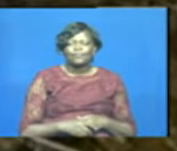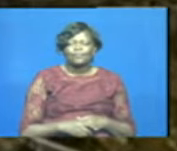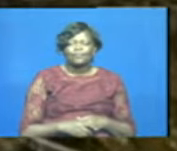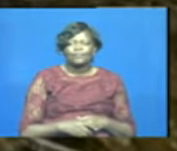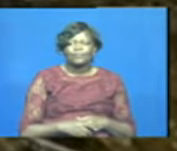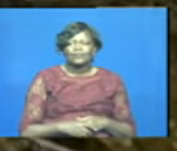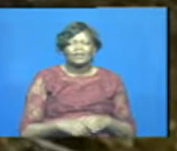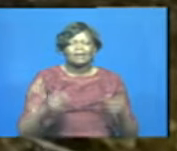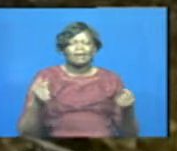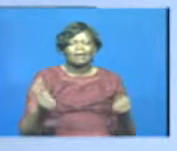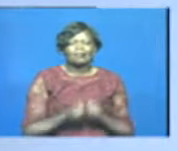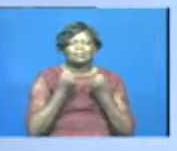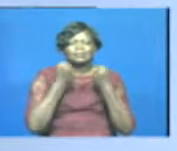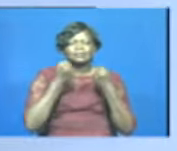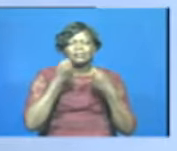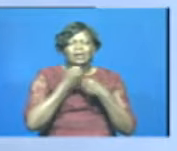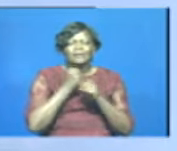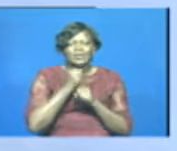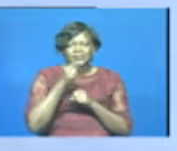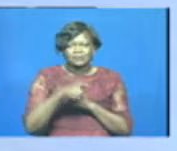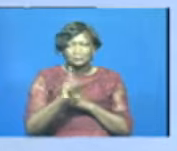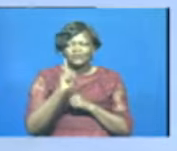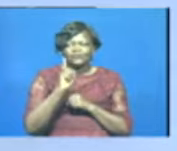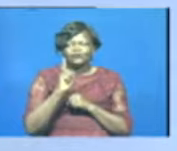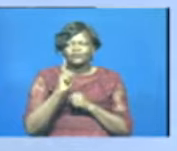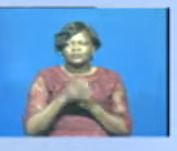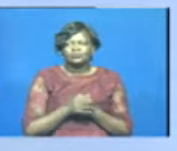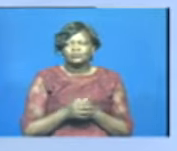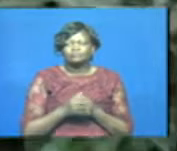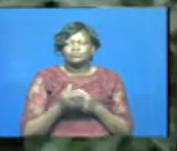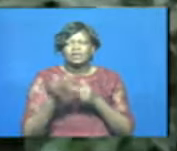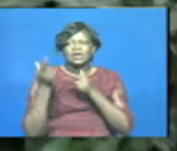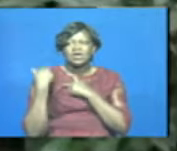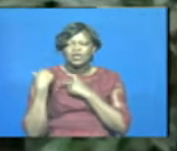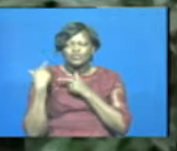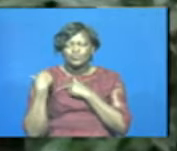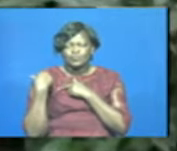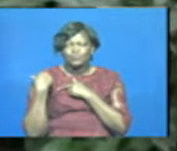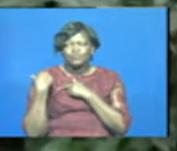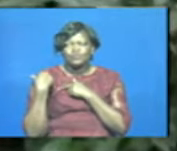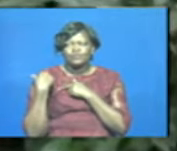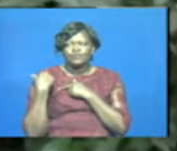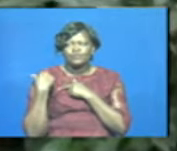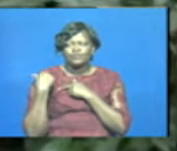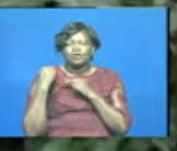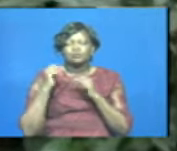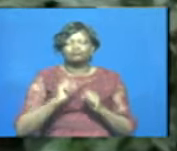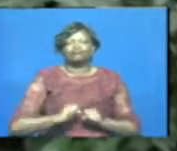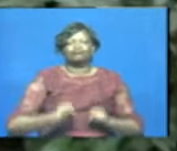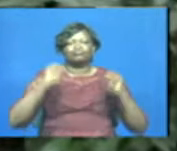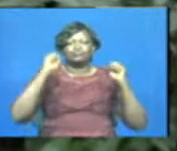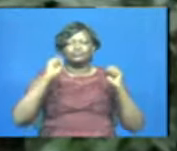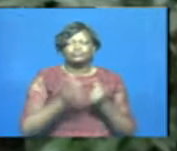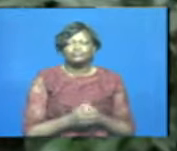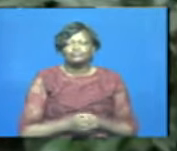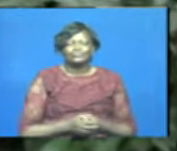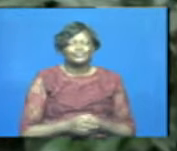accident would propel Major Gishuhi to taking charge as squadron commander. And it was a very tough